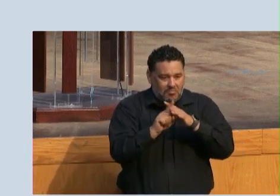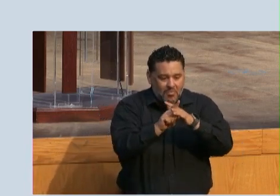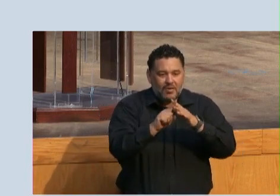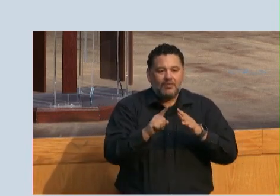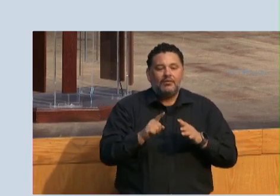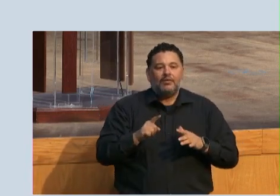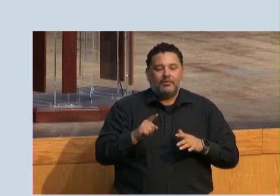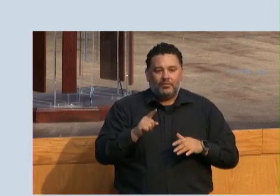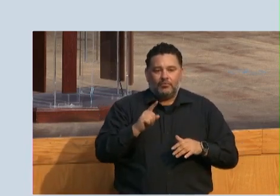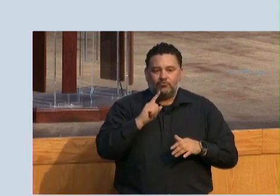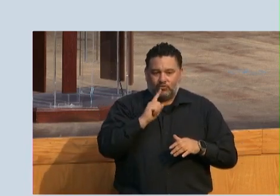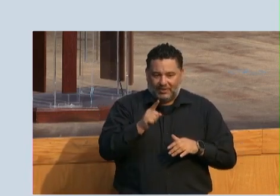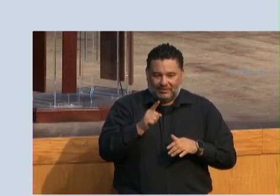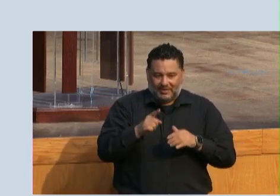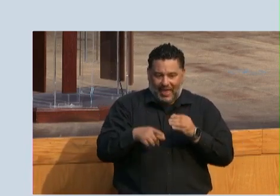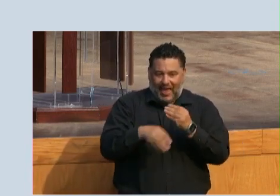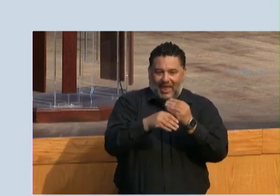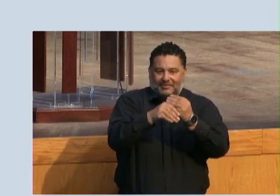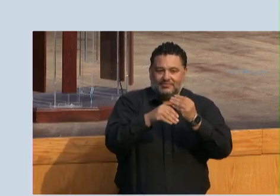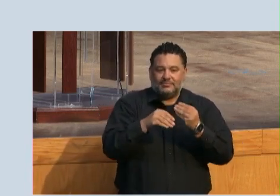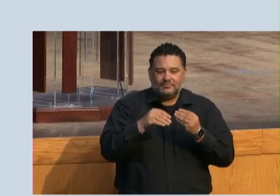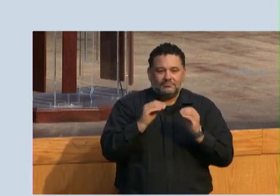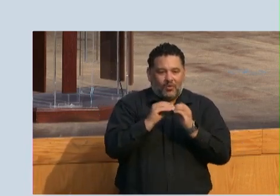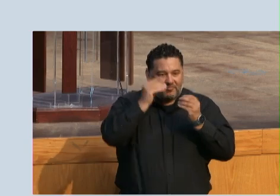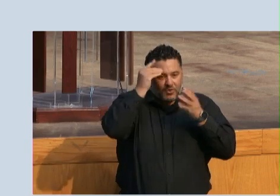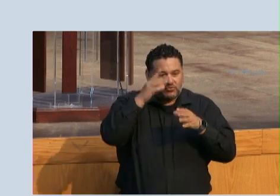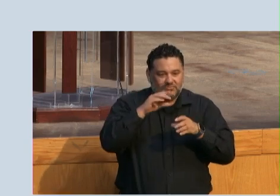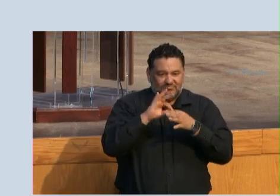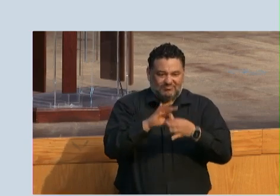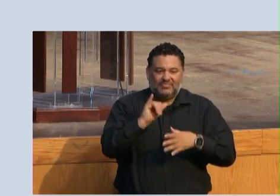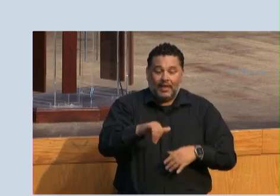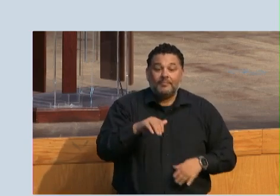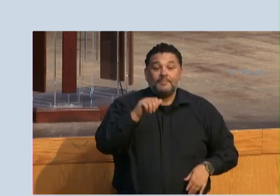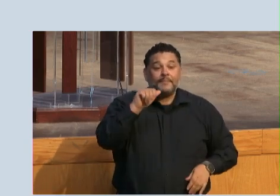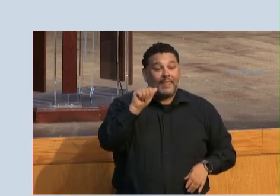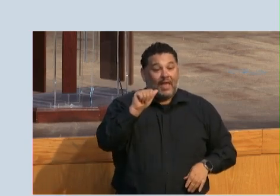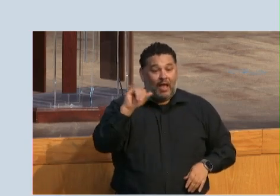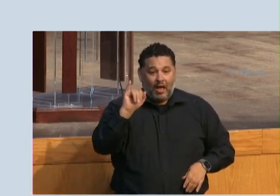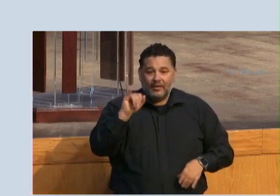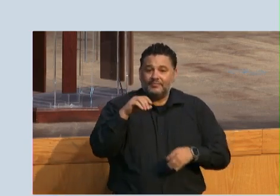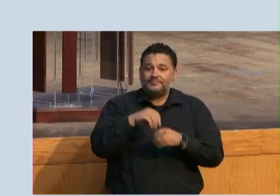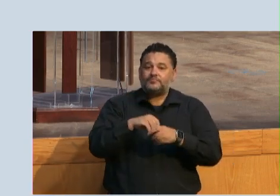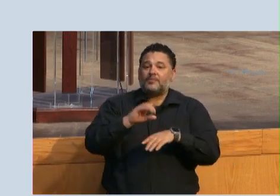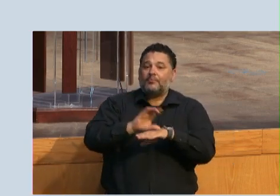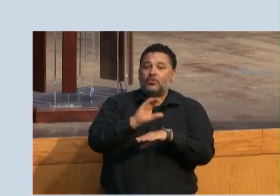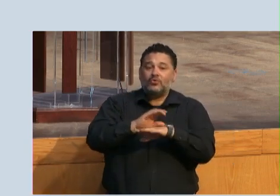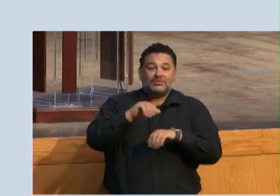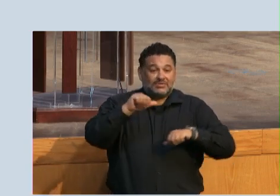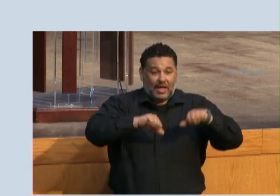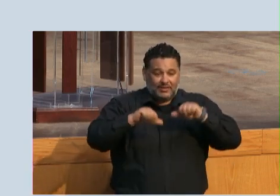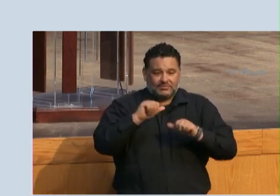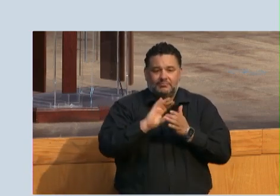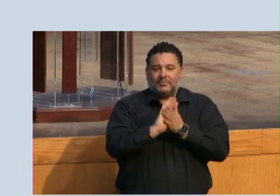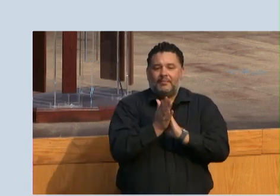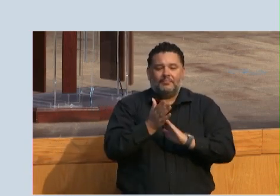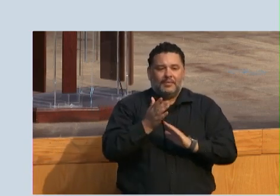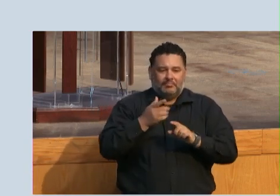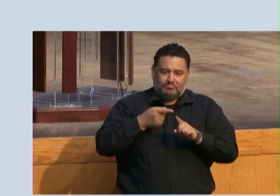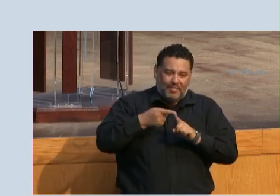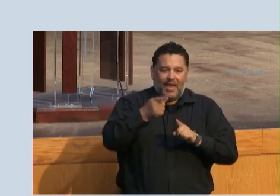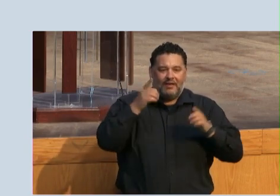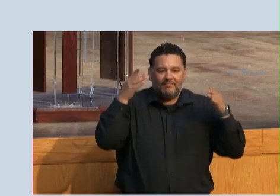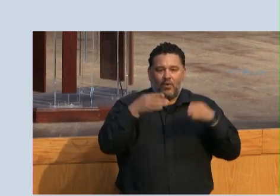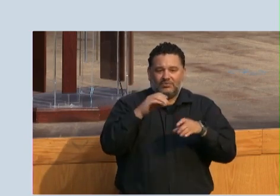more interdisciplinary approaches. So AI and computer science became a main focus in cognitive